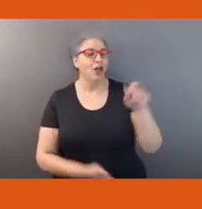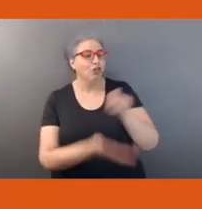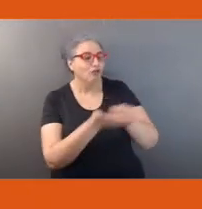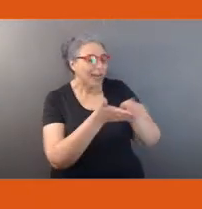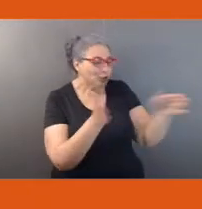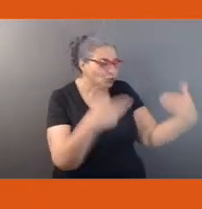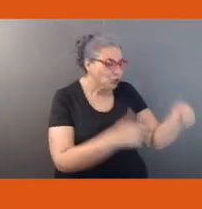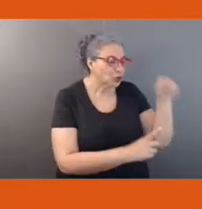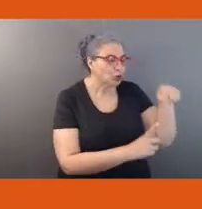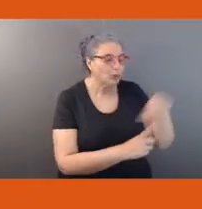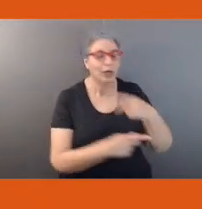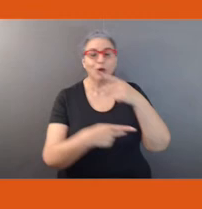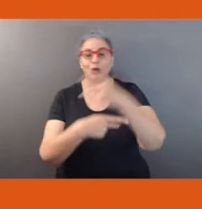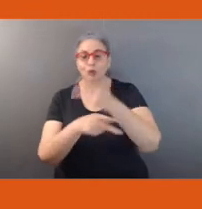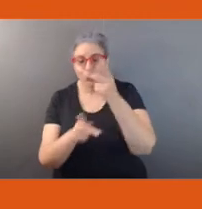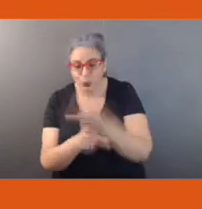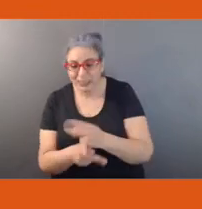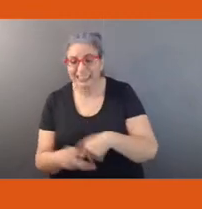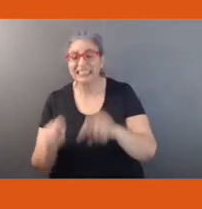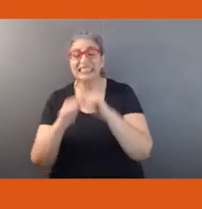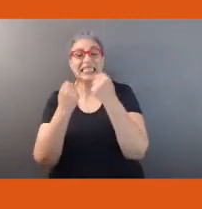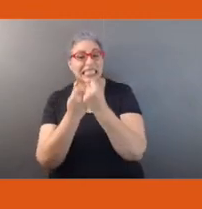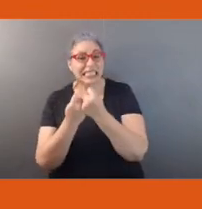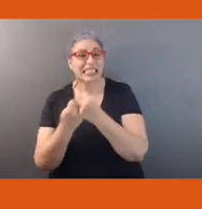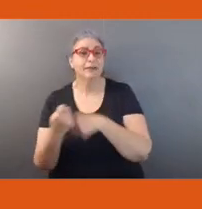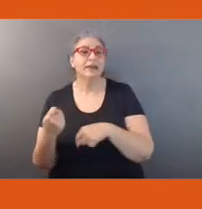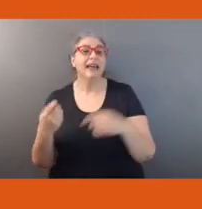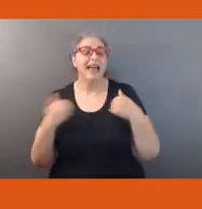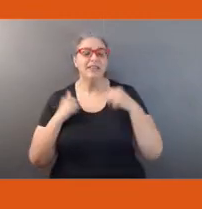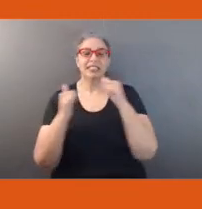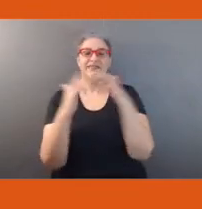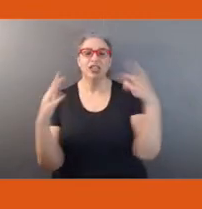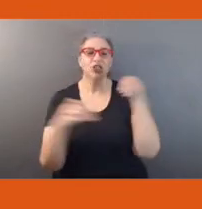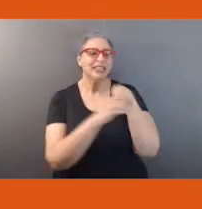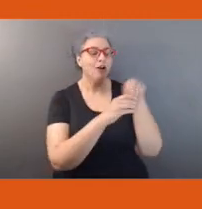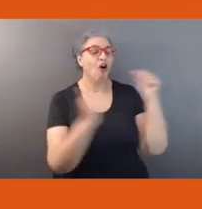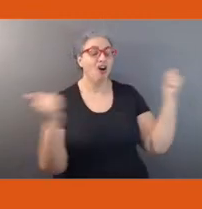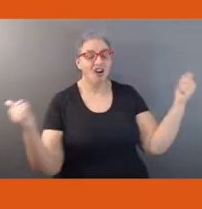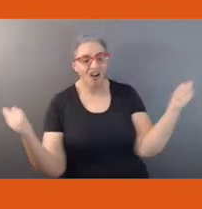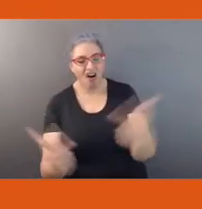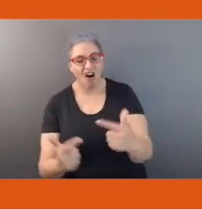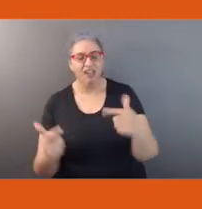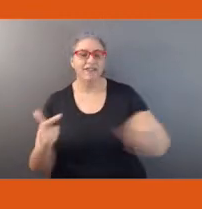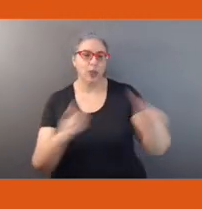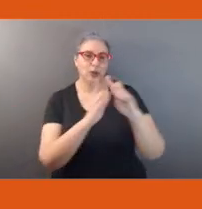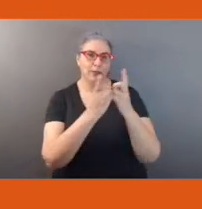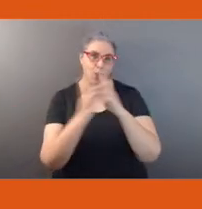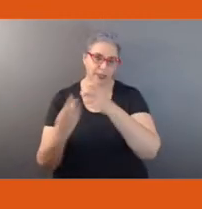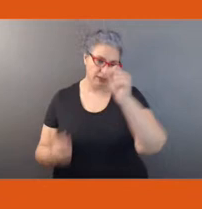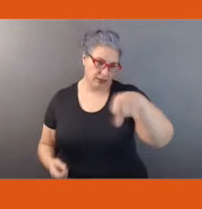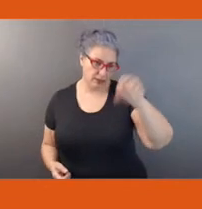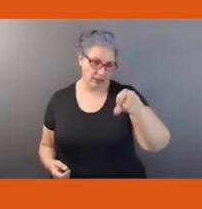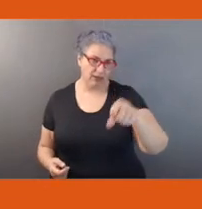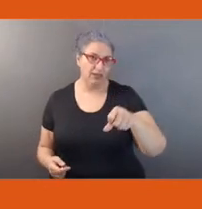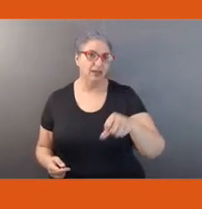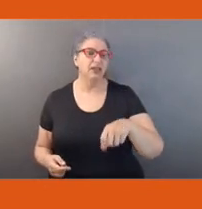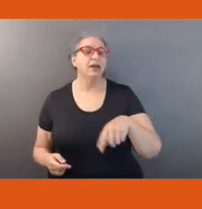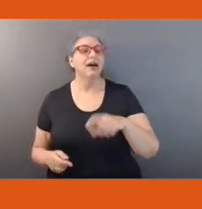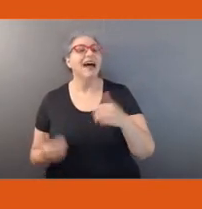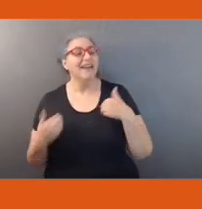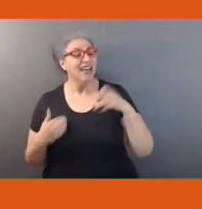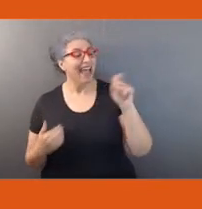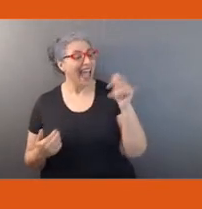the writers' rooms, the producing teams, having diversity in all of those departments,